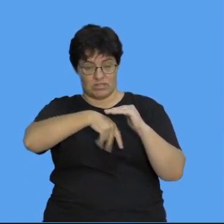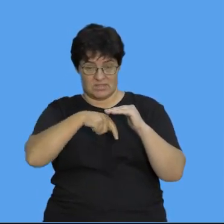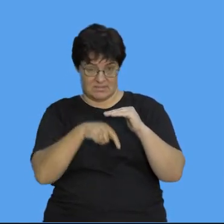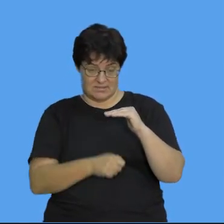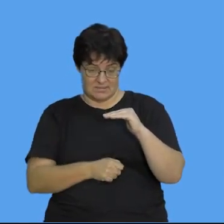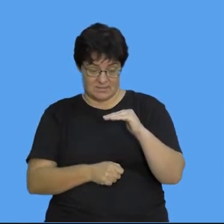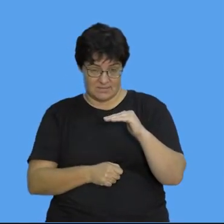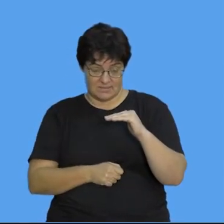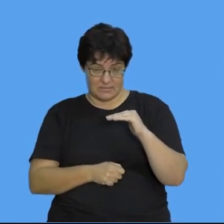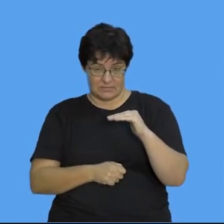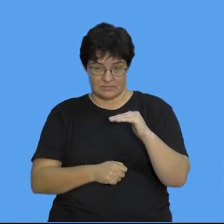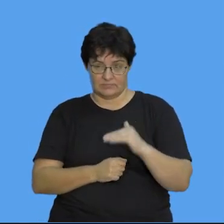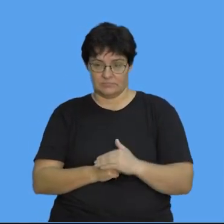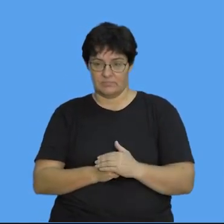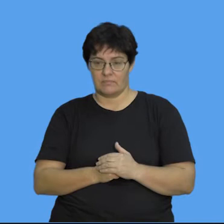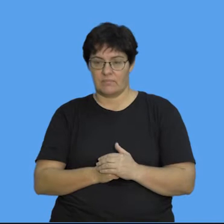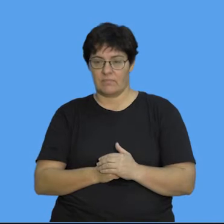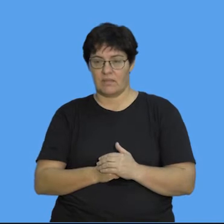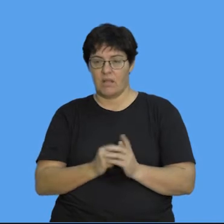And this is its roots.